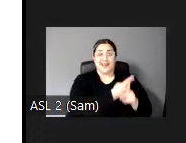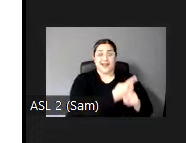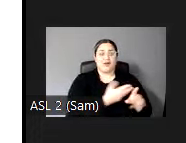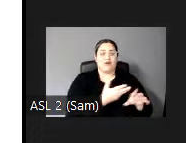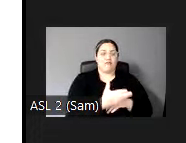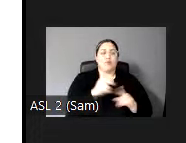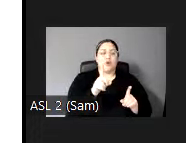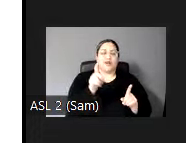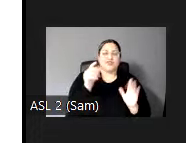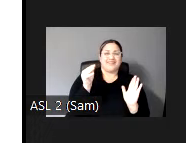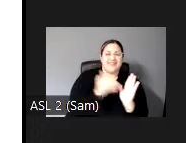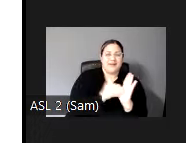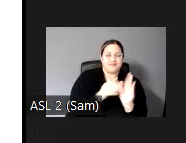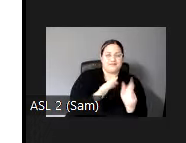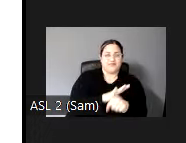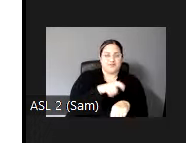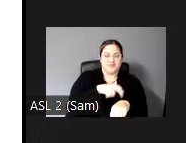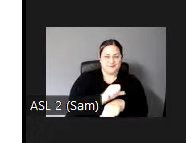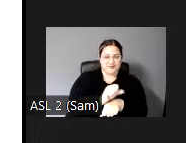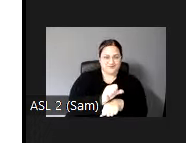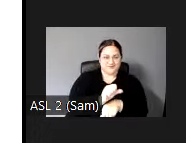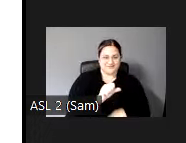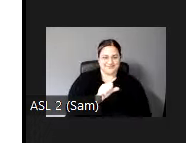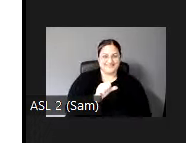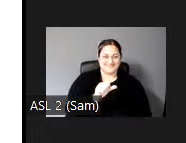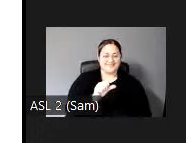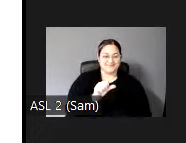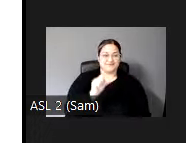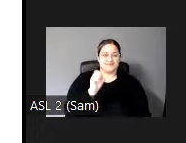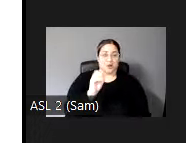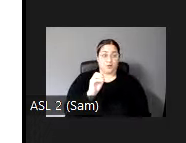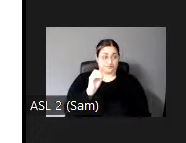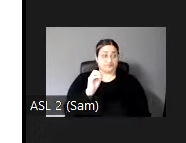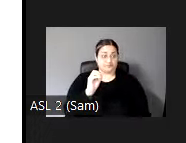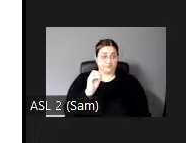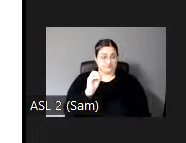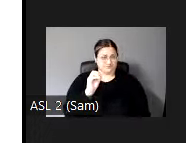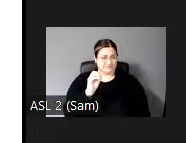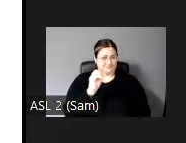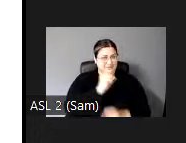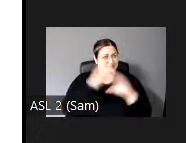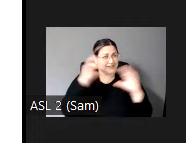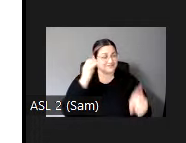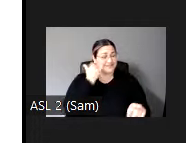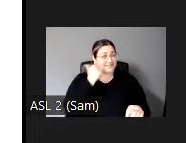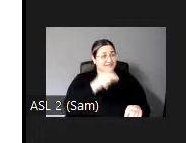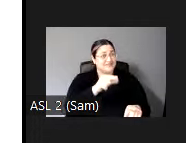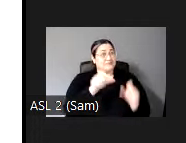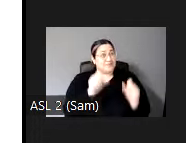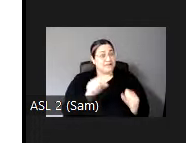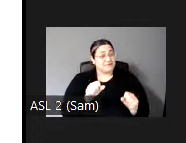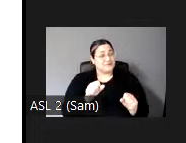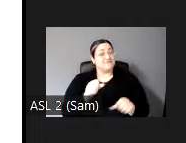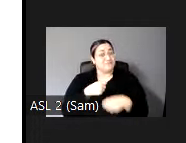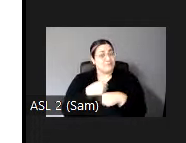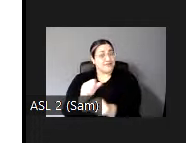province, was an employer, it would be one of the province's largest employers. When you look at 2050, so